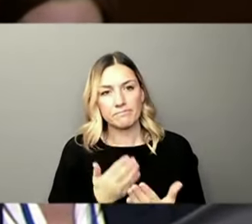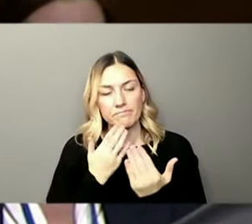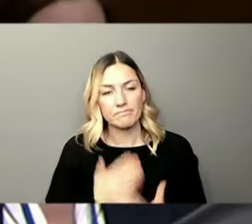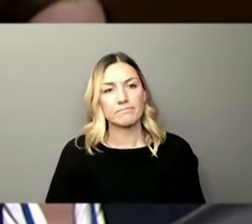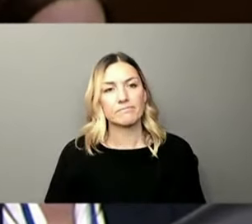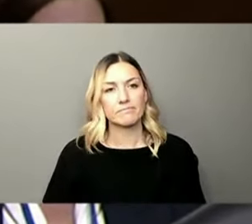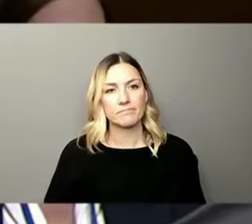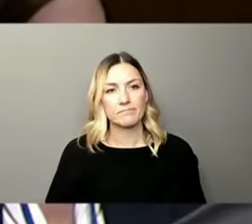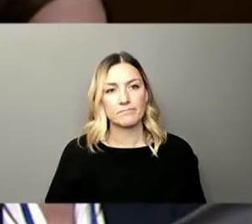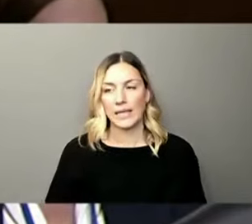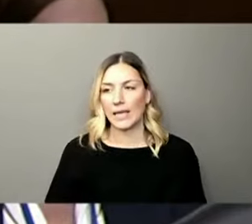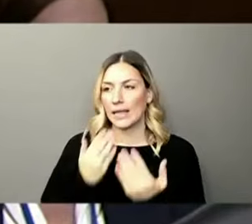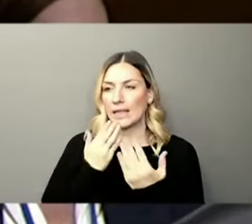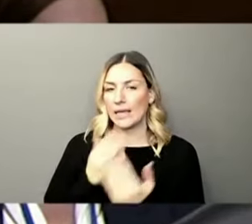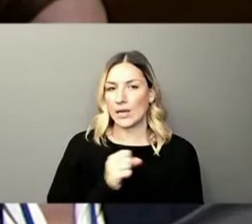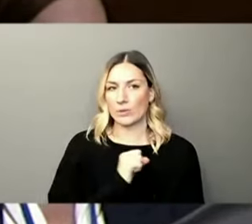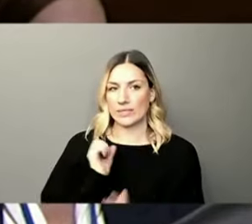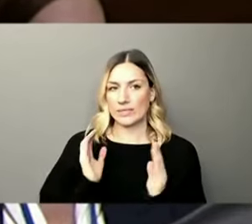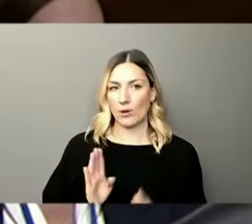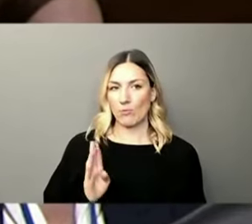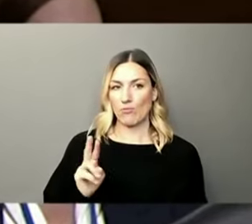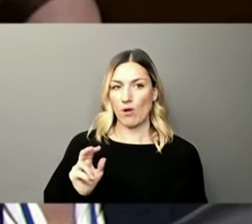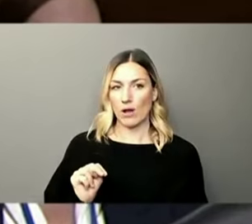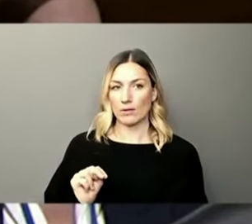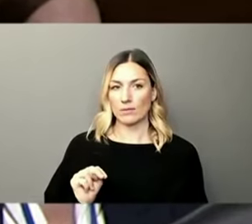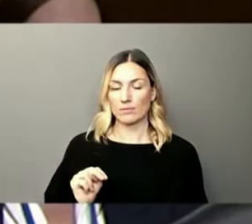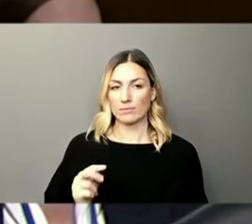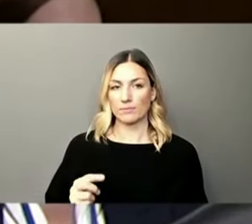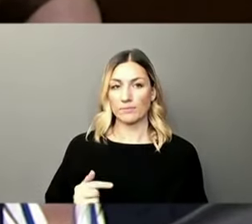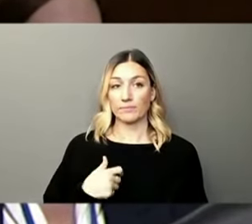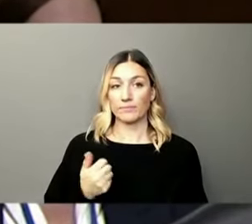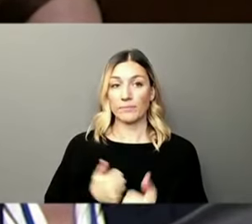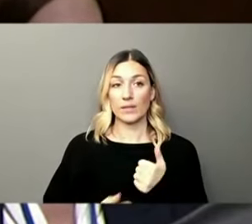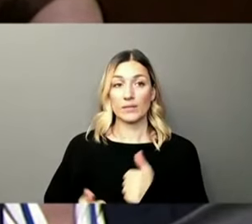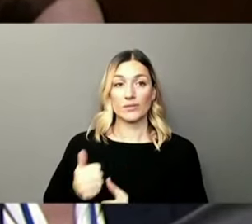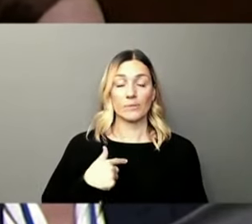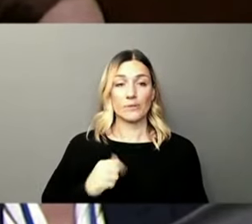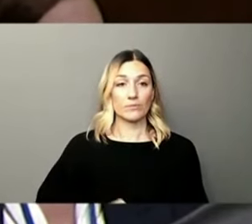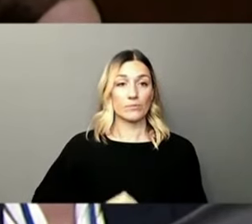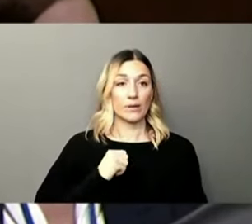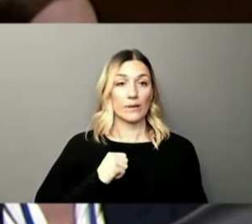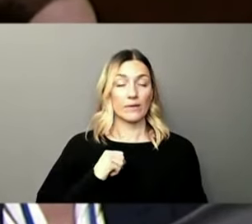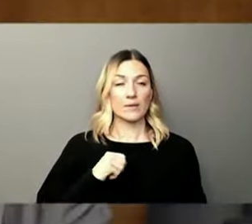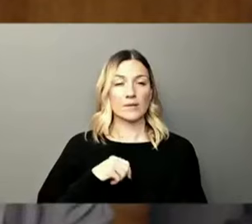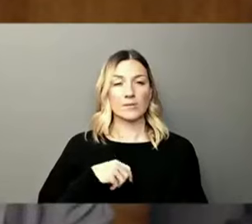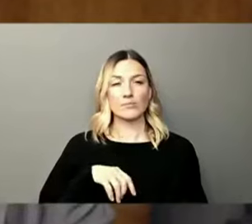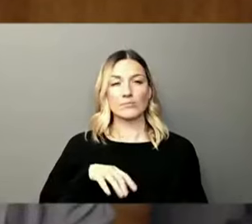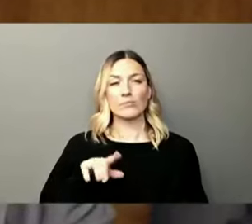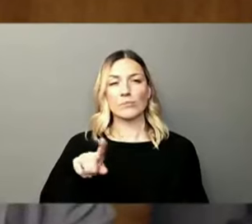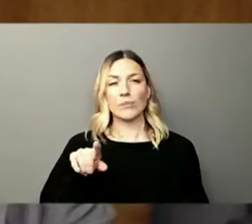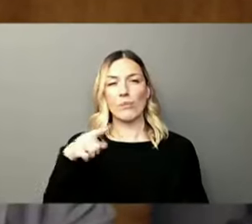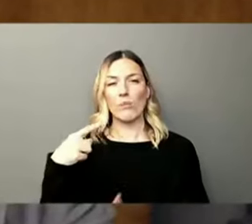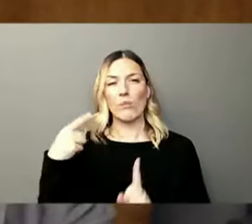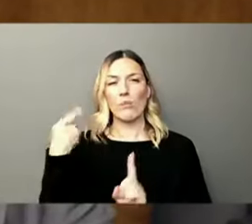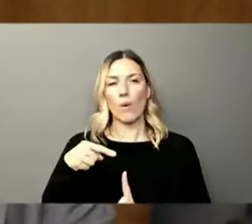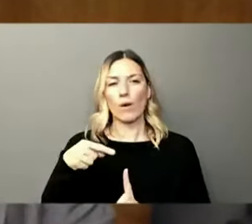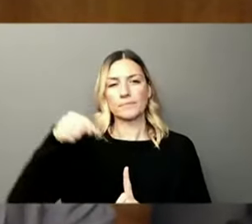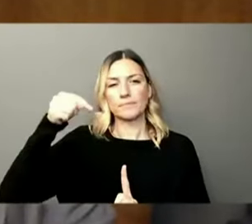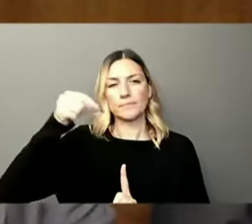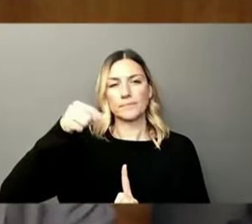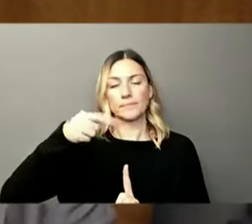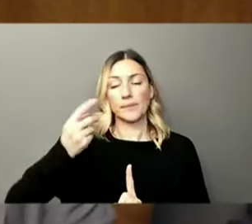Thank you, Senator Braun. Let me take Chairman's privilege to pick up on a point that Senator Braun made. He and I agree